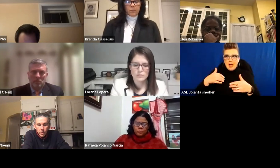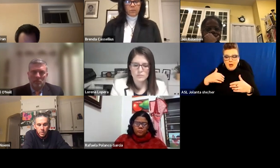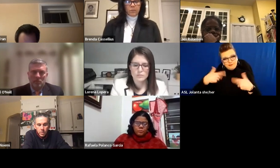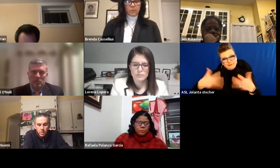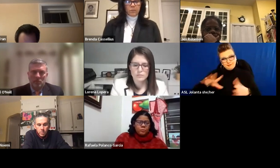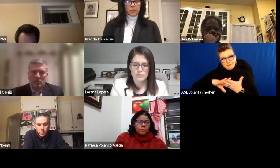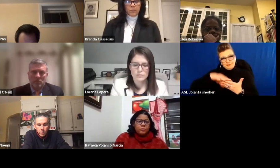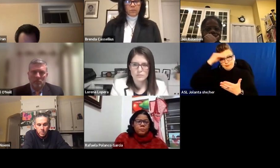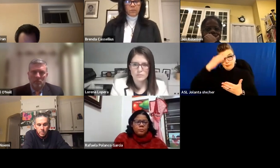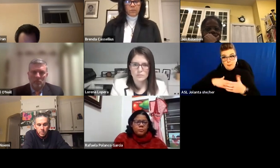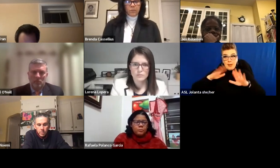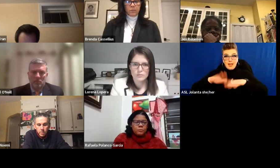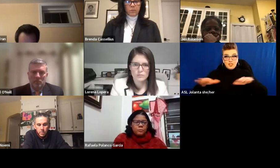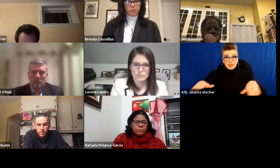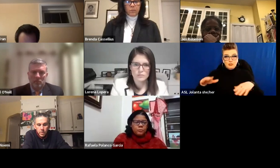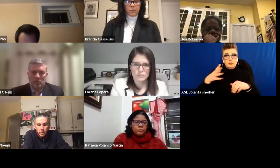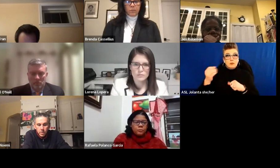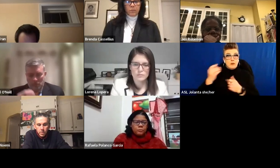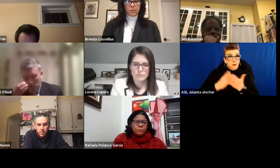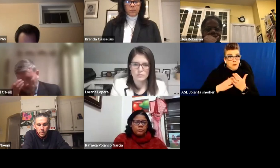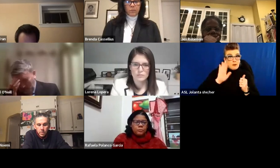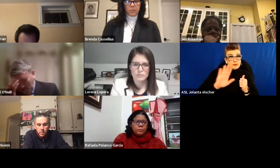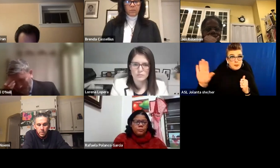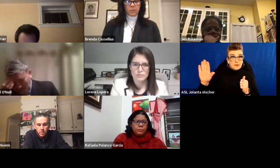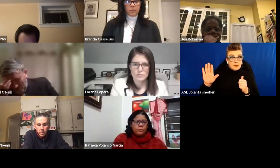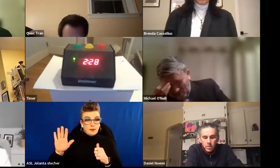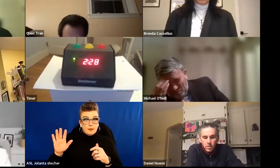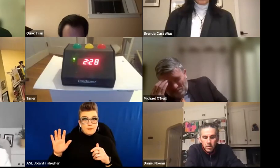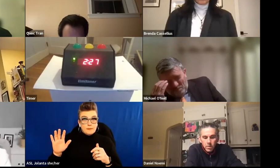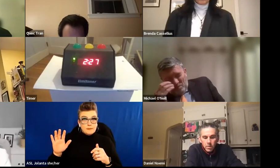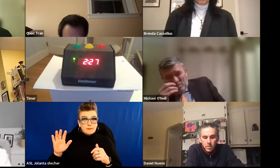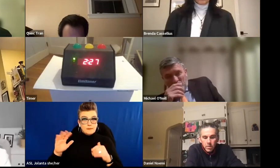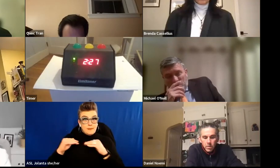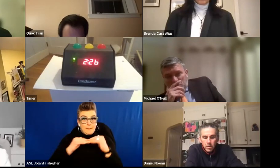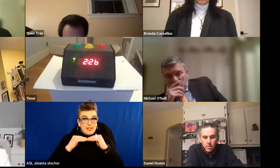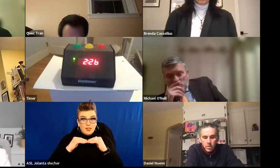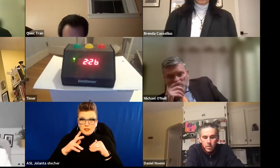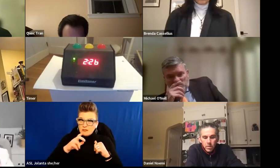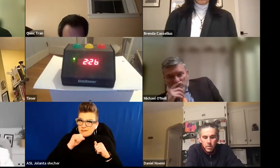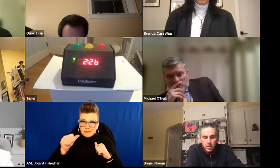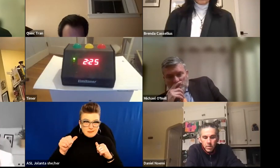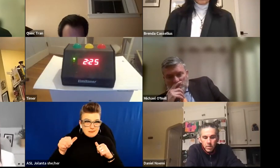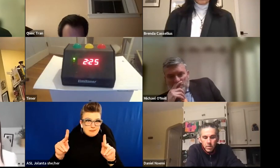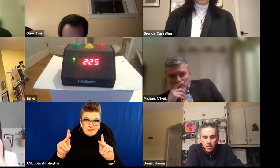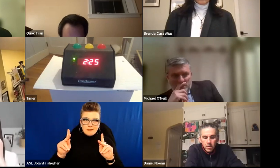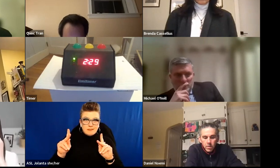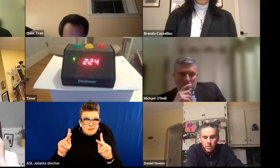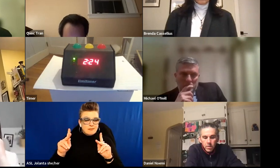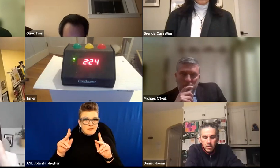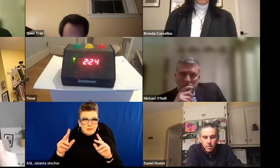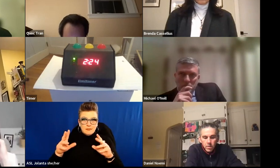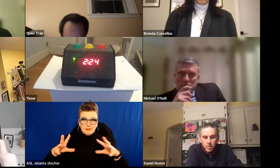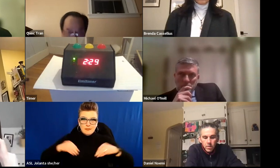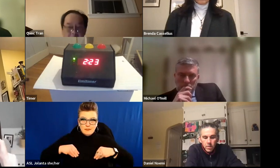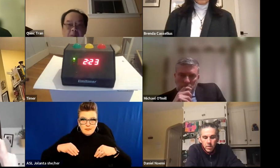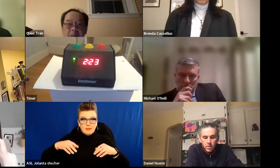that my children and some of their peers will not be able to get the 10